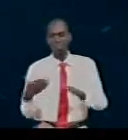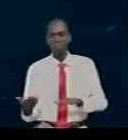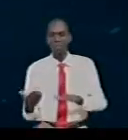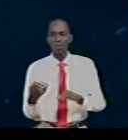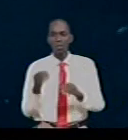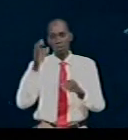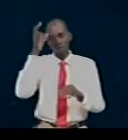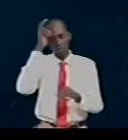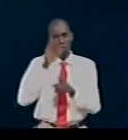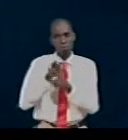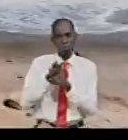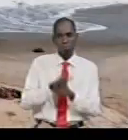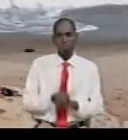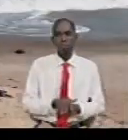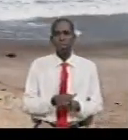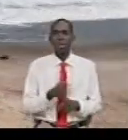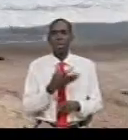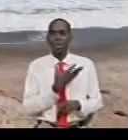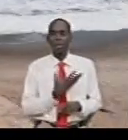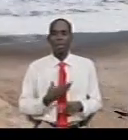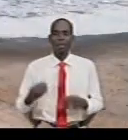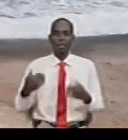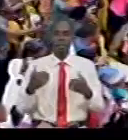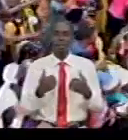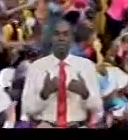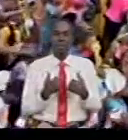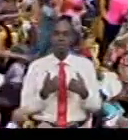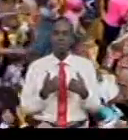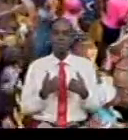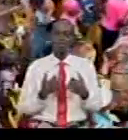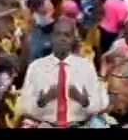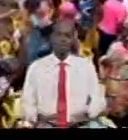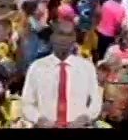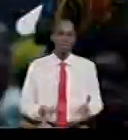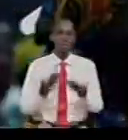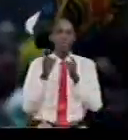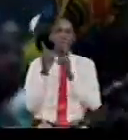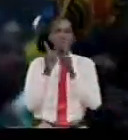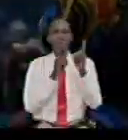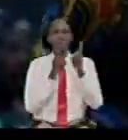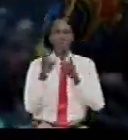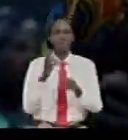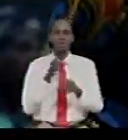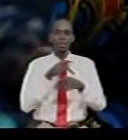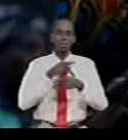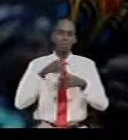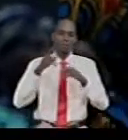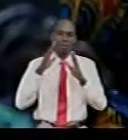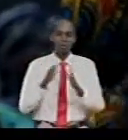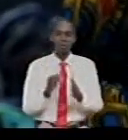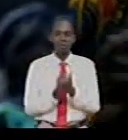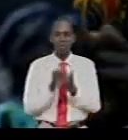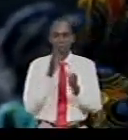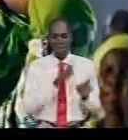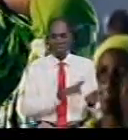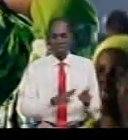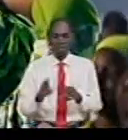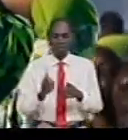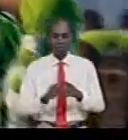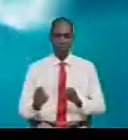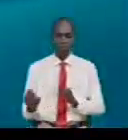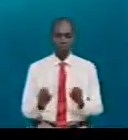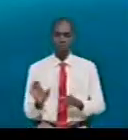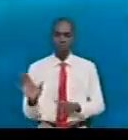demonic oppressions, and has elevated men, raised stars and professionals that are ready to shape their